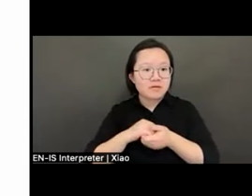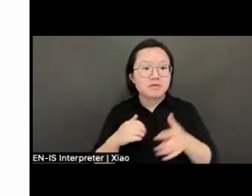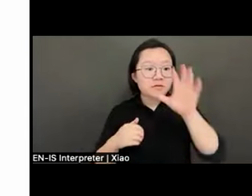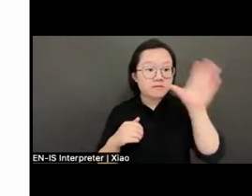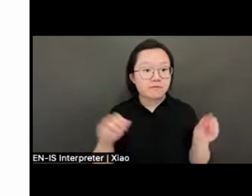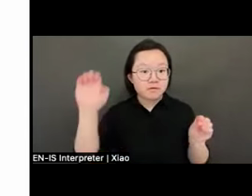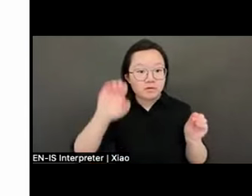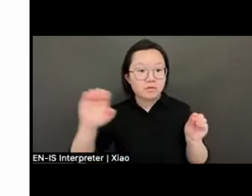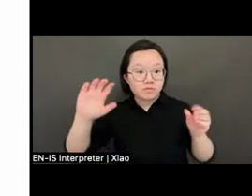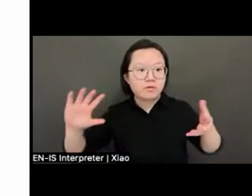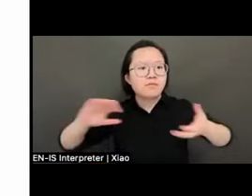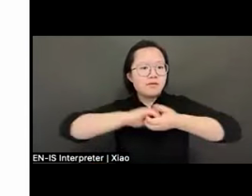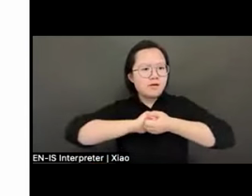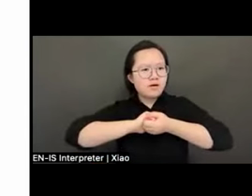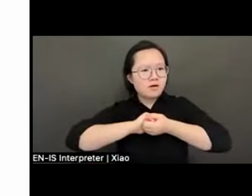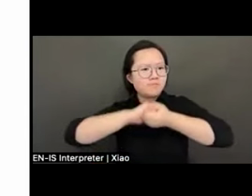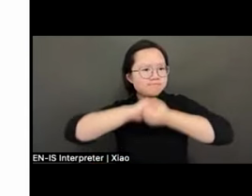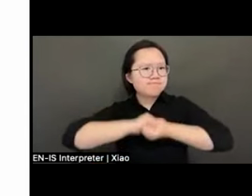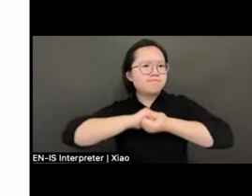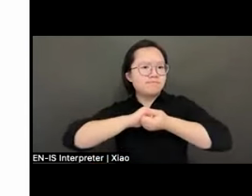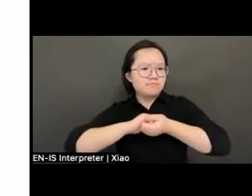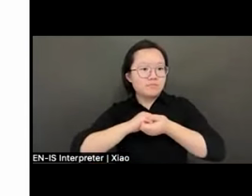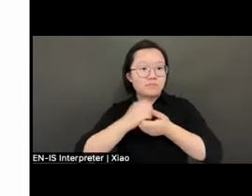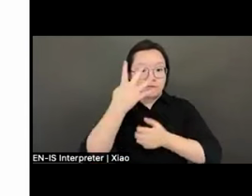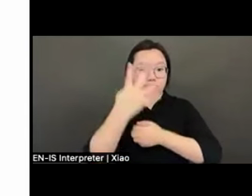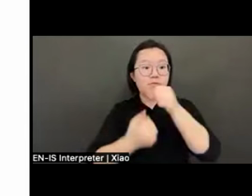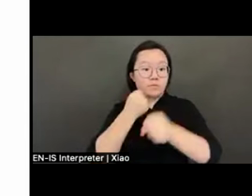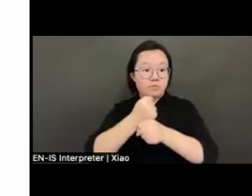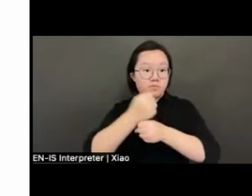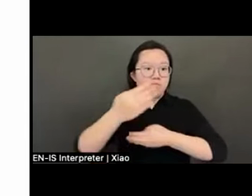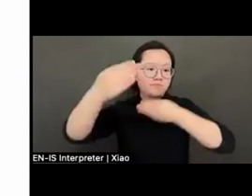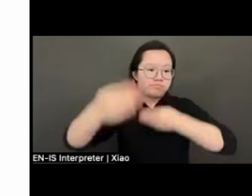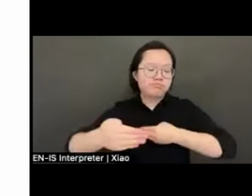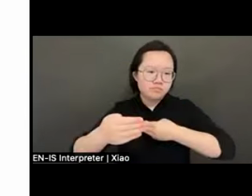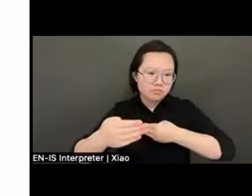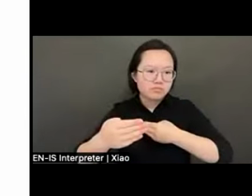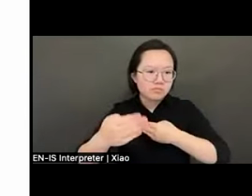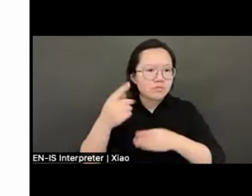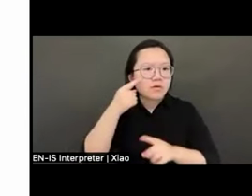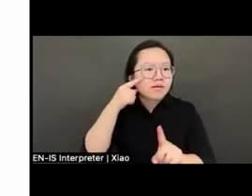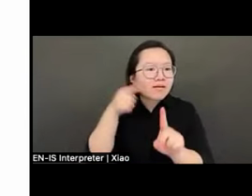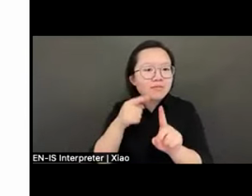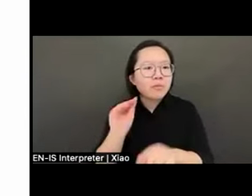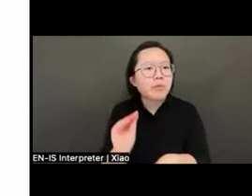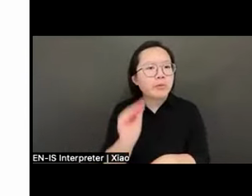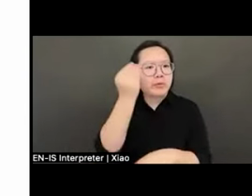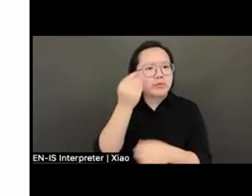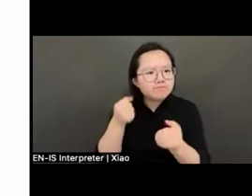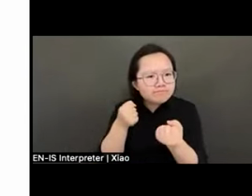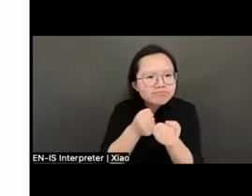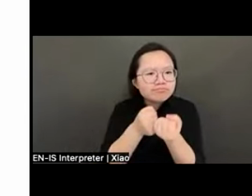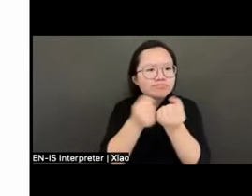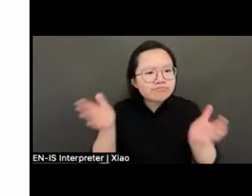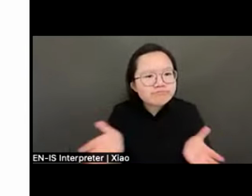Union and the European Union. It's a 4-year program that aims to empower youth and strengthen their involvement in